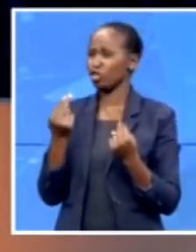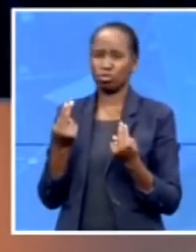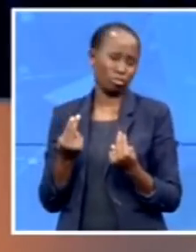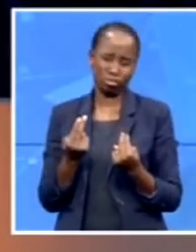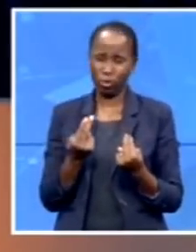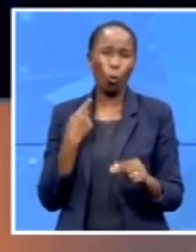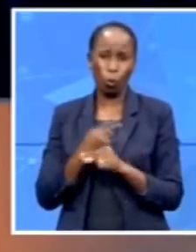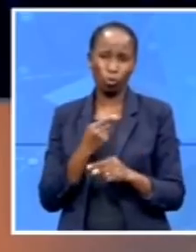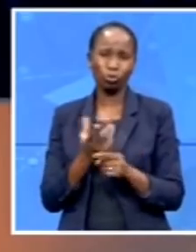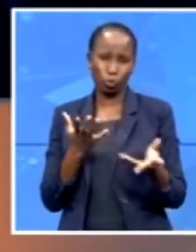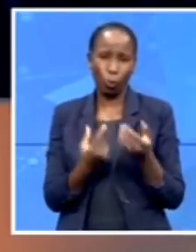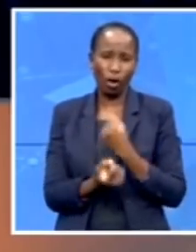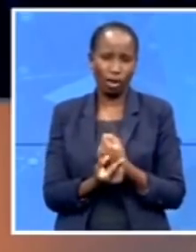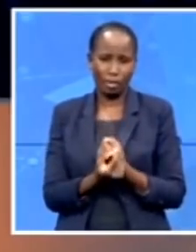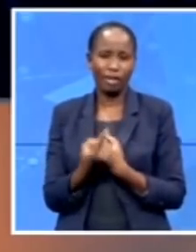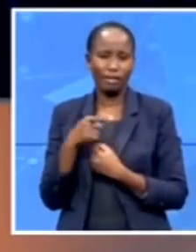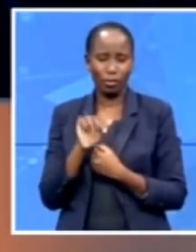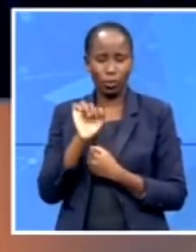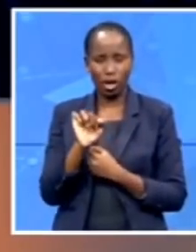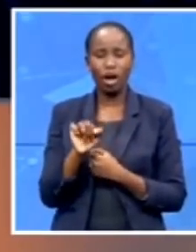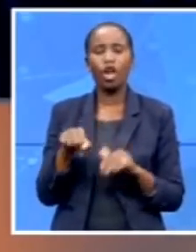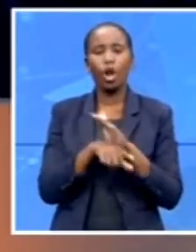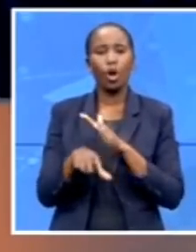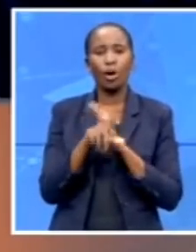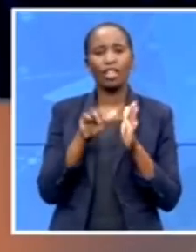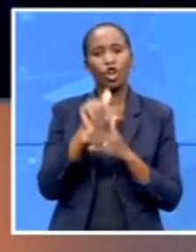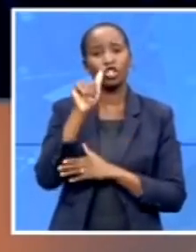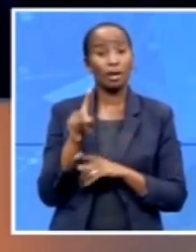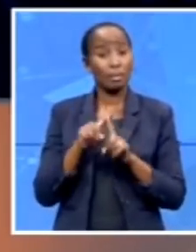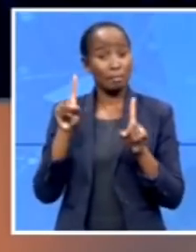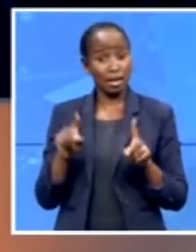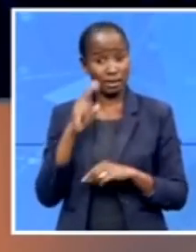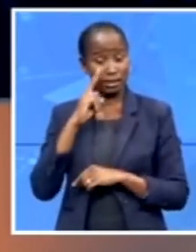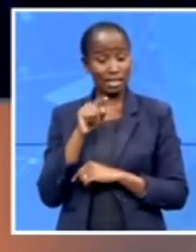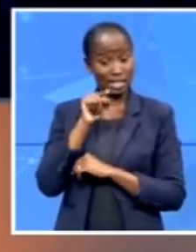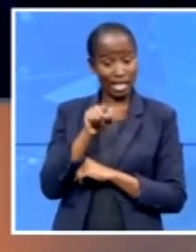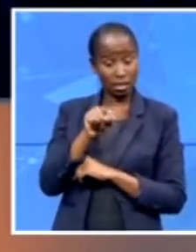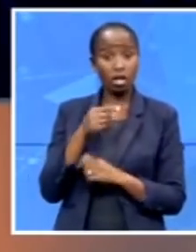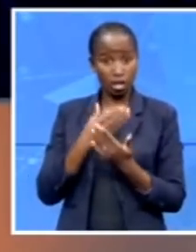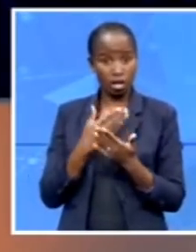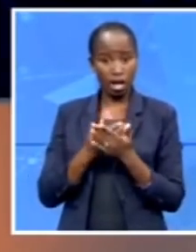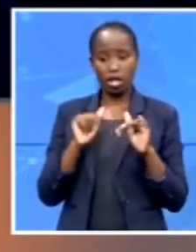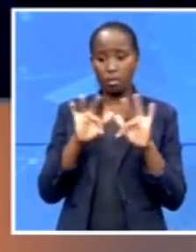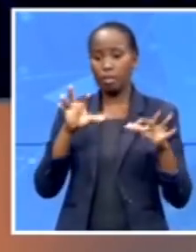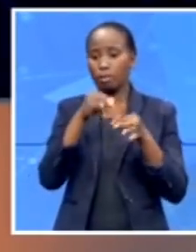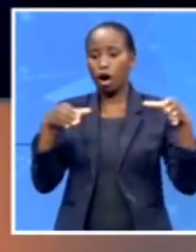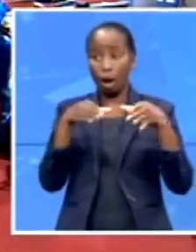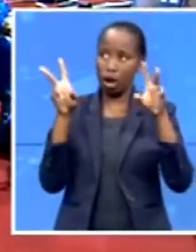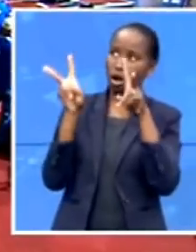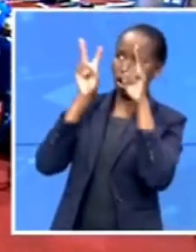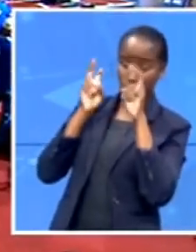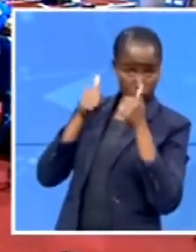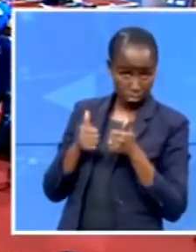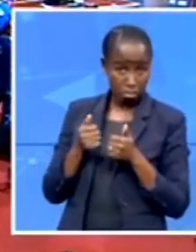elections. But these ones seem to be sending out a message, because what we're seeing now is that the people aren't really going to